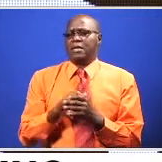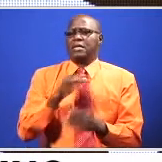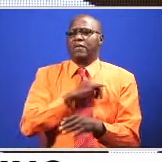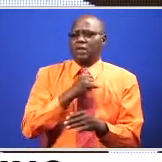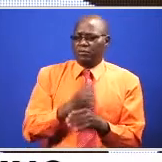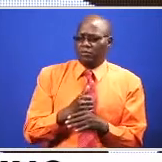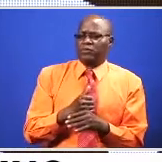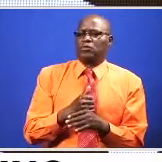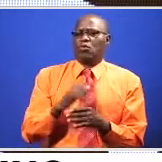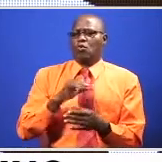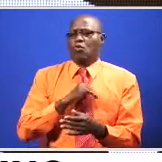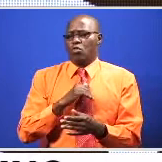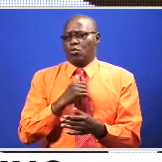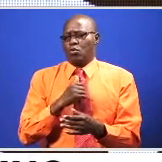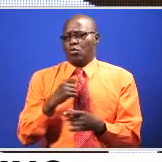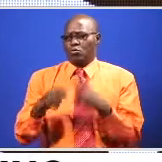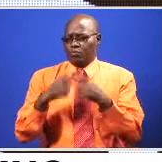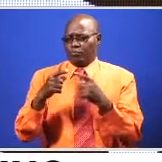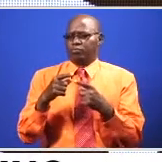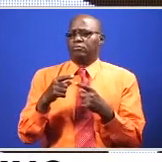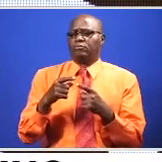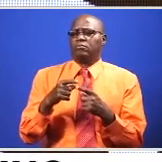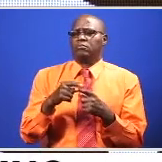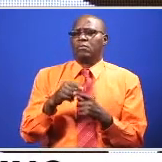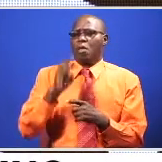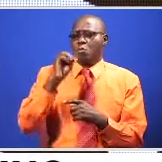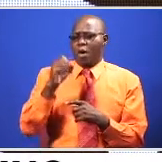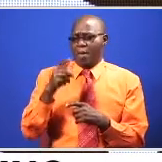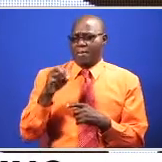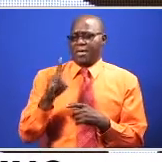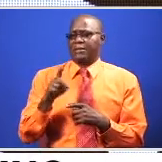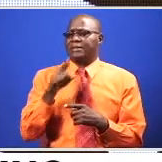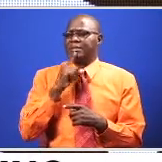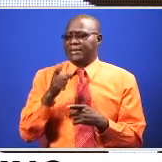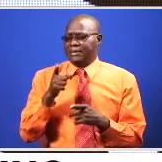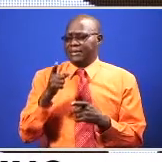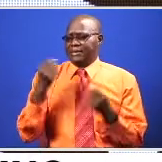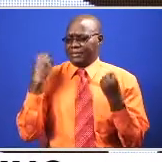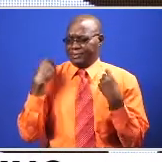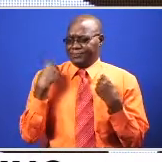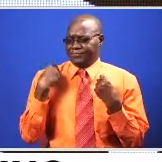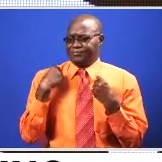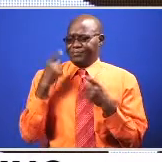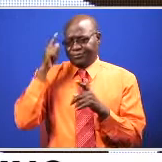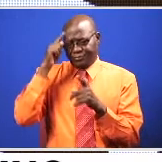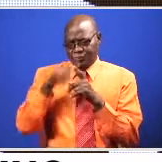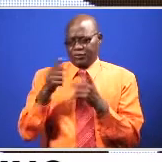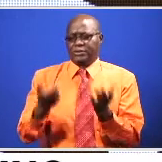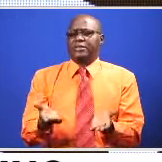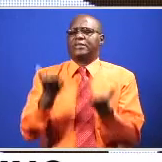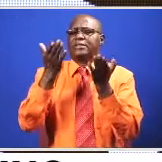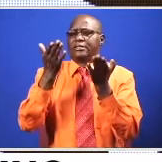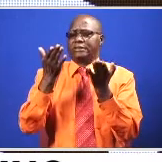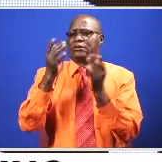Managing Director Dr. Mohamed Kainan says the exercise is aimed at increasing the forest cover along the water